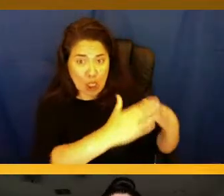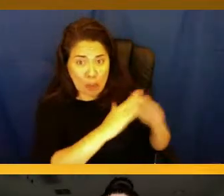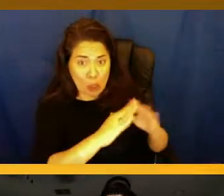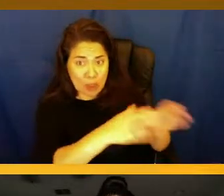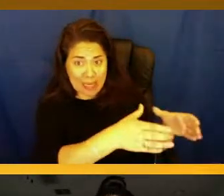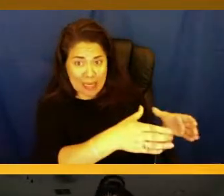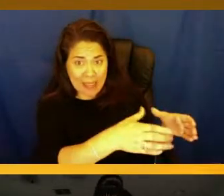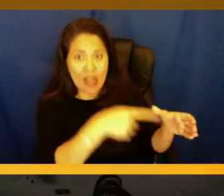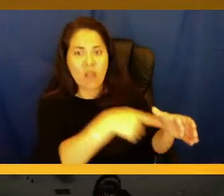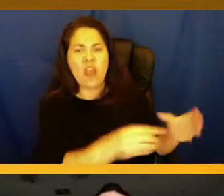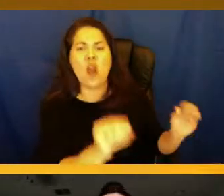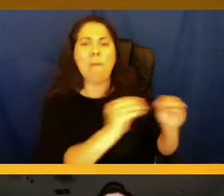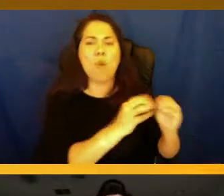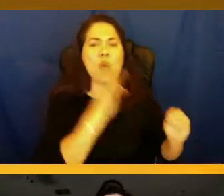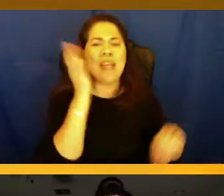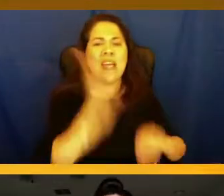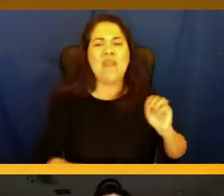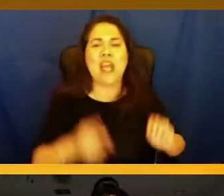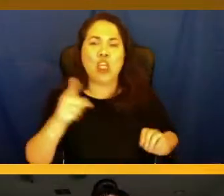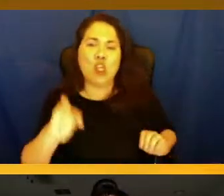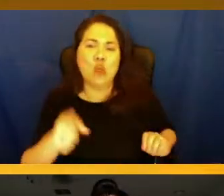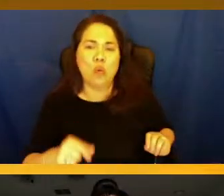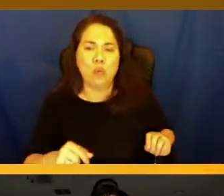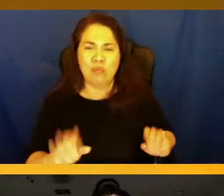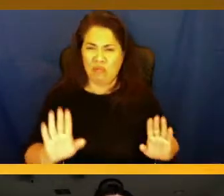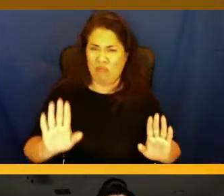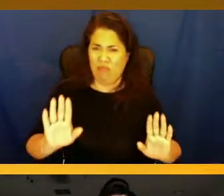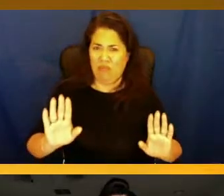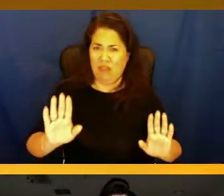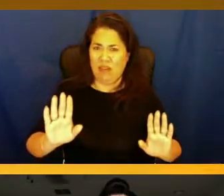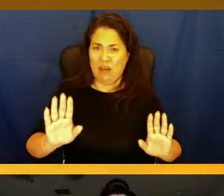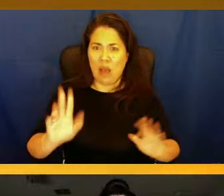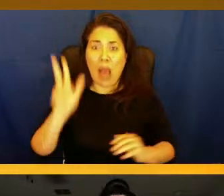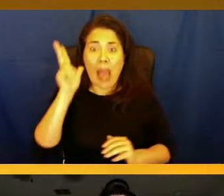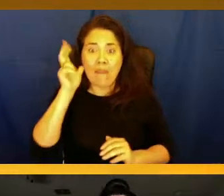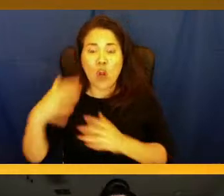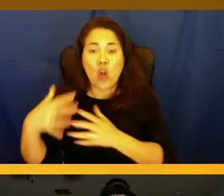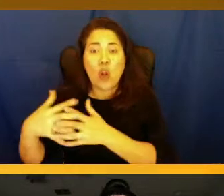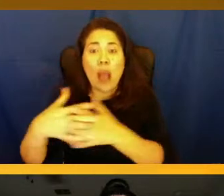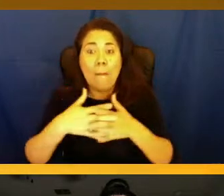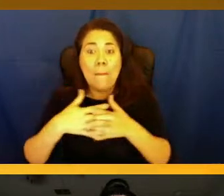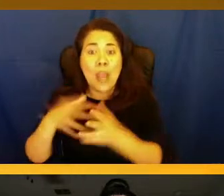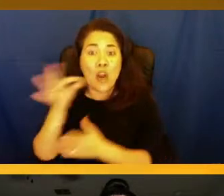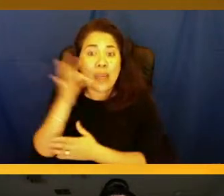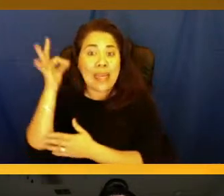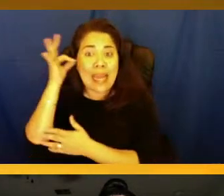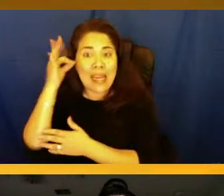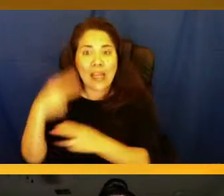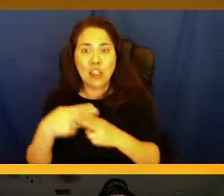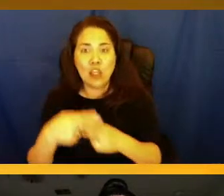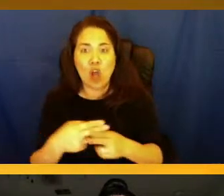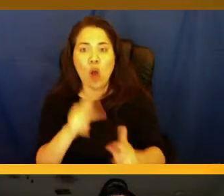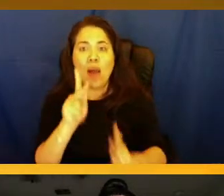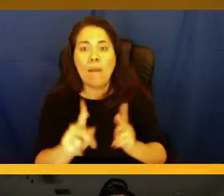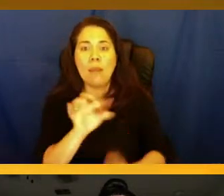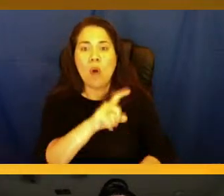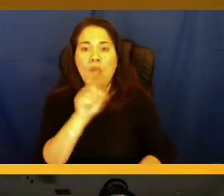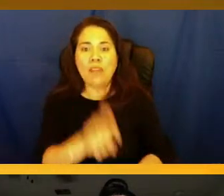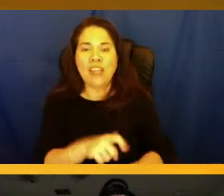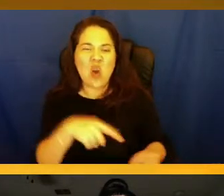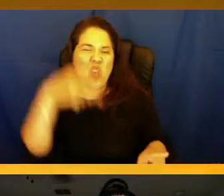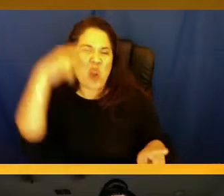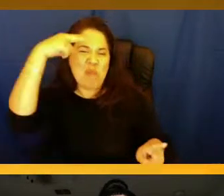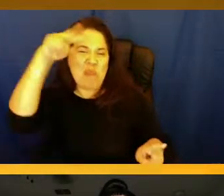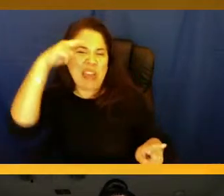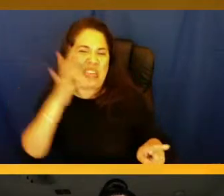more Indians than others. Mhm. I've heard American Indians refer to people of Texas as Mexican